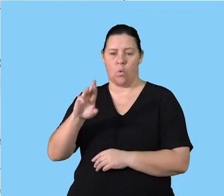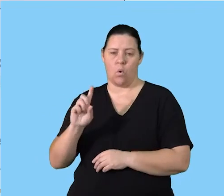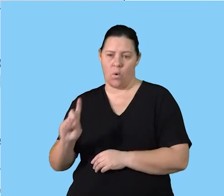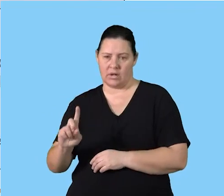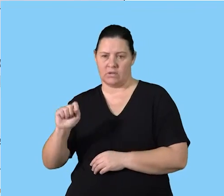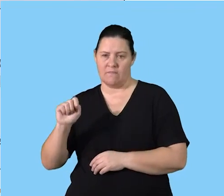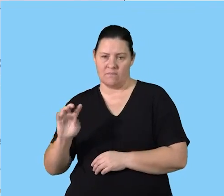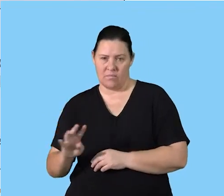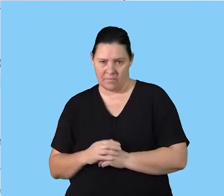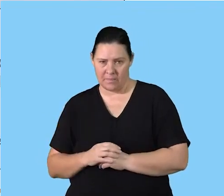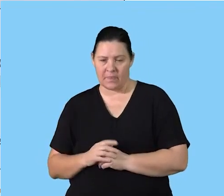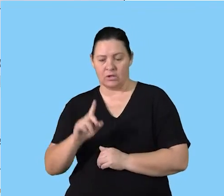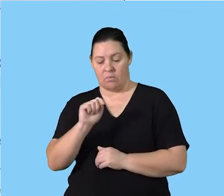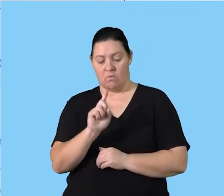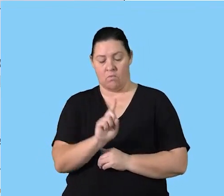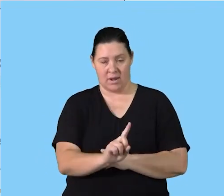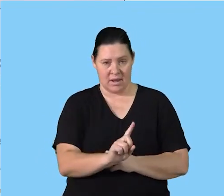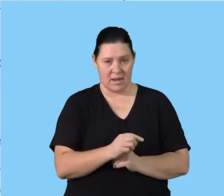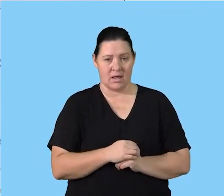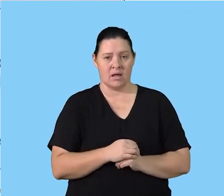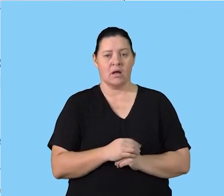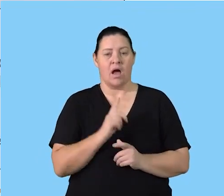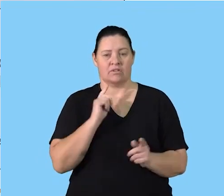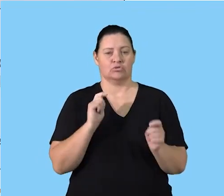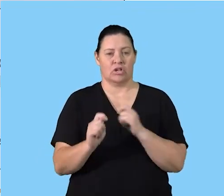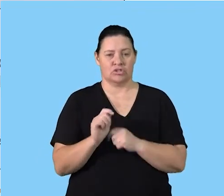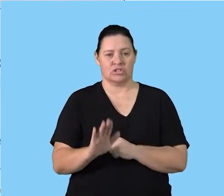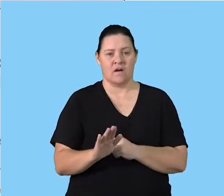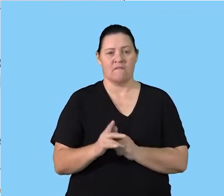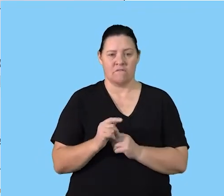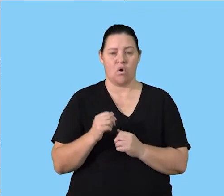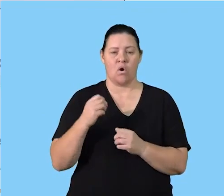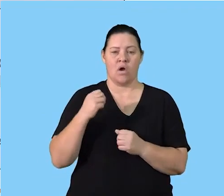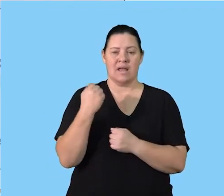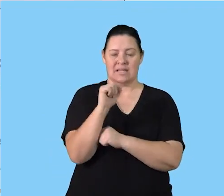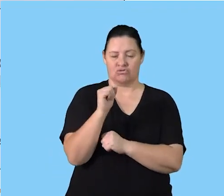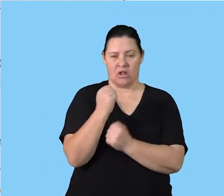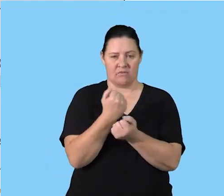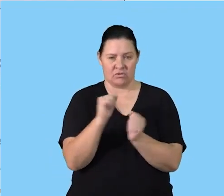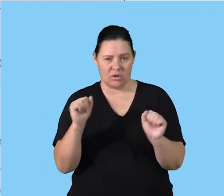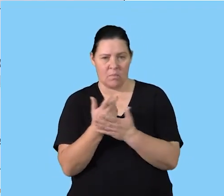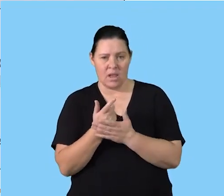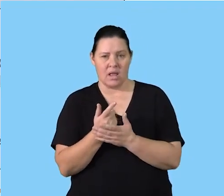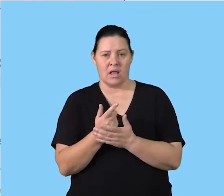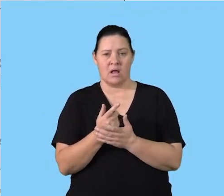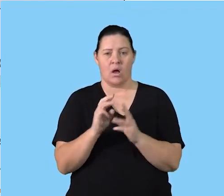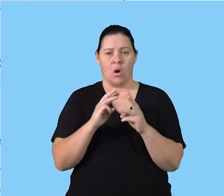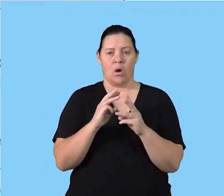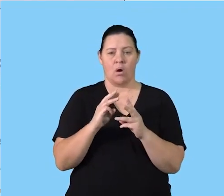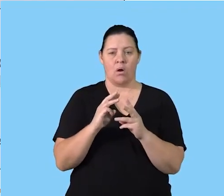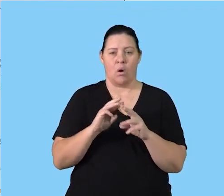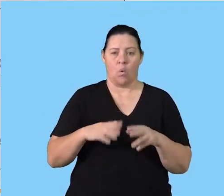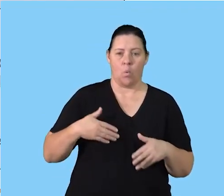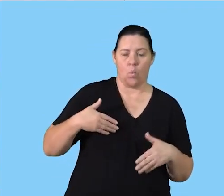term 4. In terms of term 1, under the changes during Industrial Revolution, we have removed wealth from